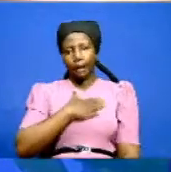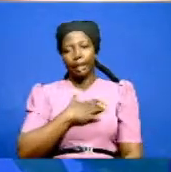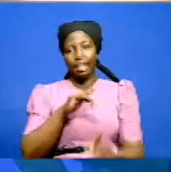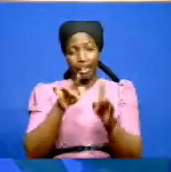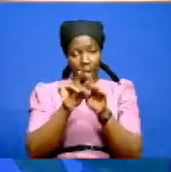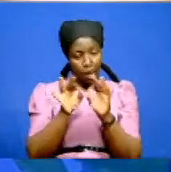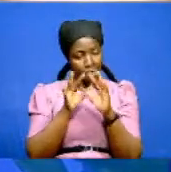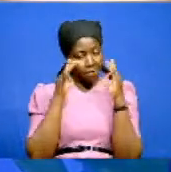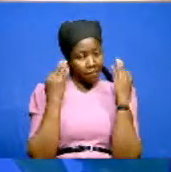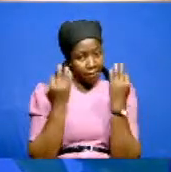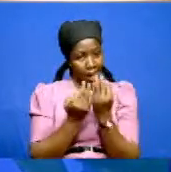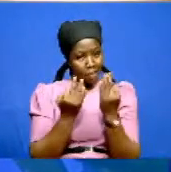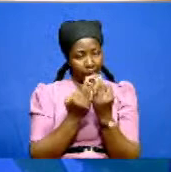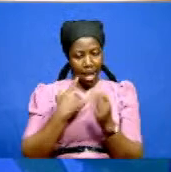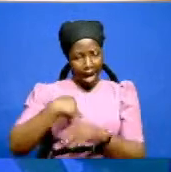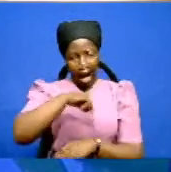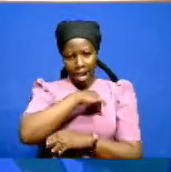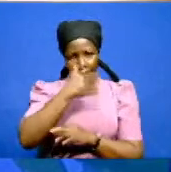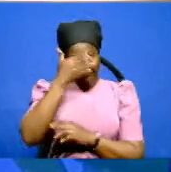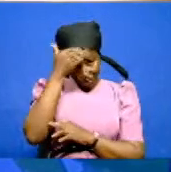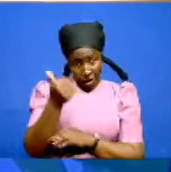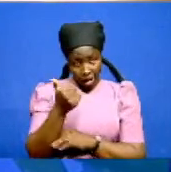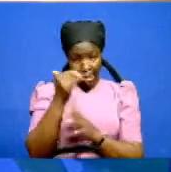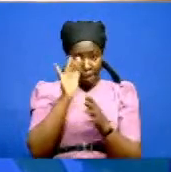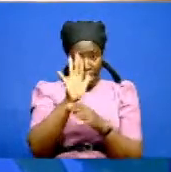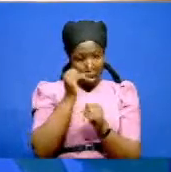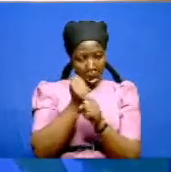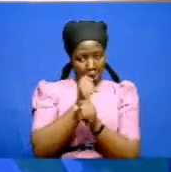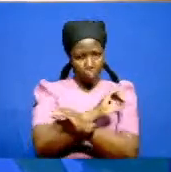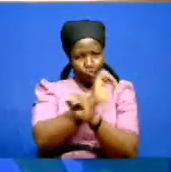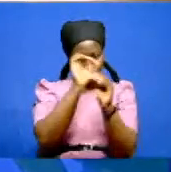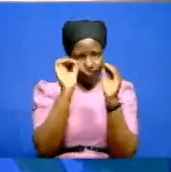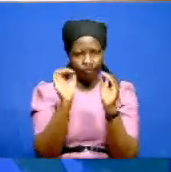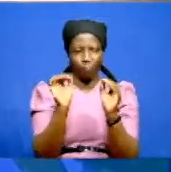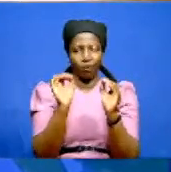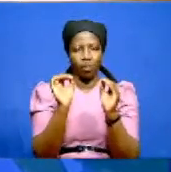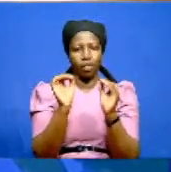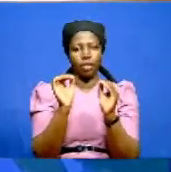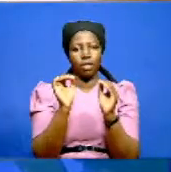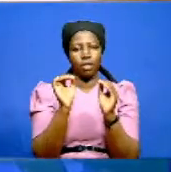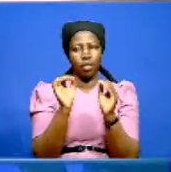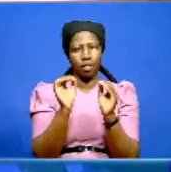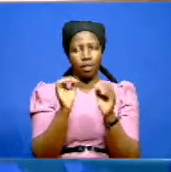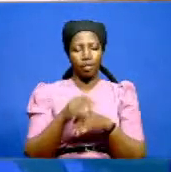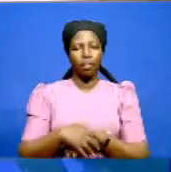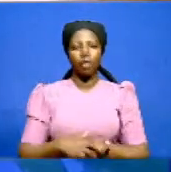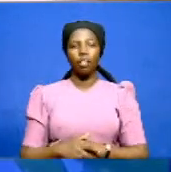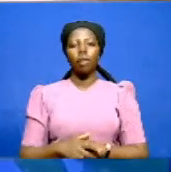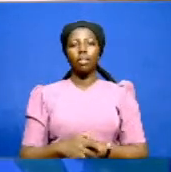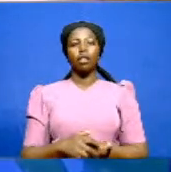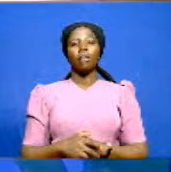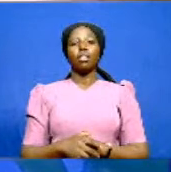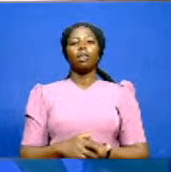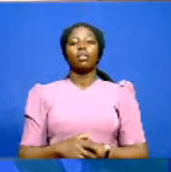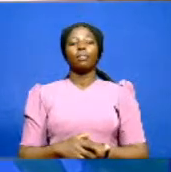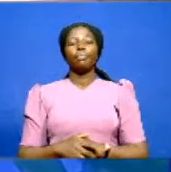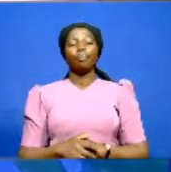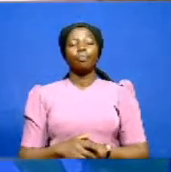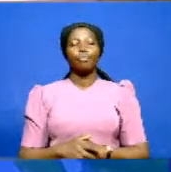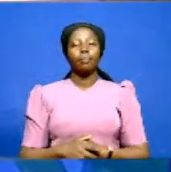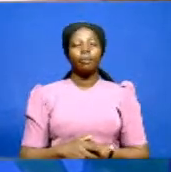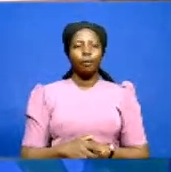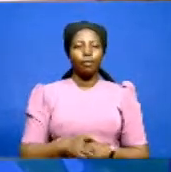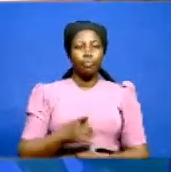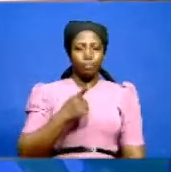family, we will not forget what they did, and we acknowledge them. We